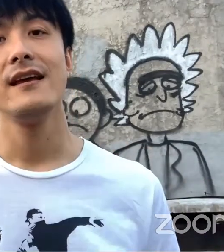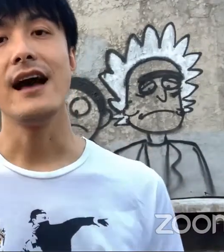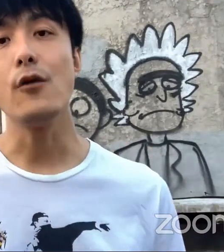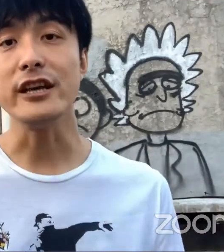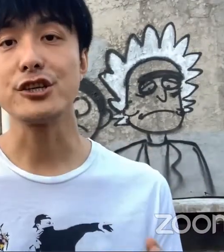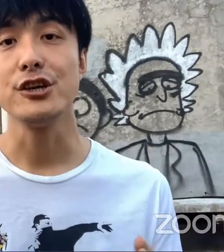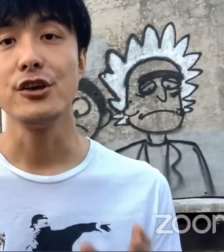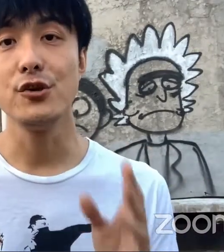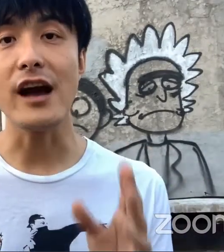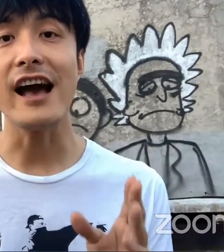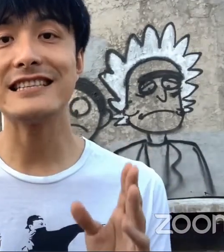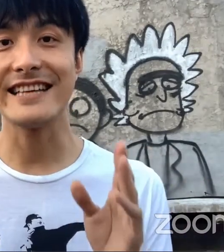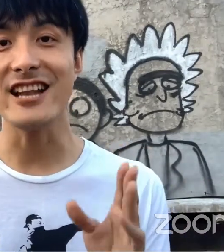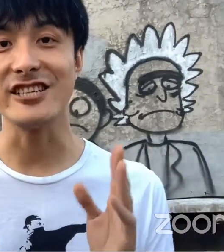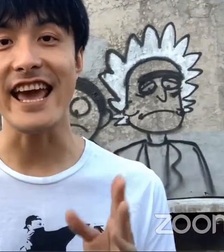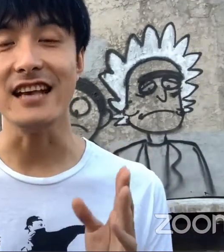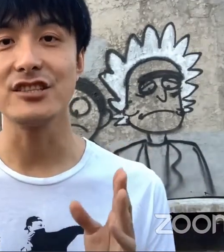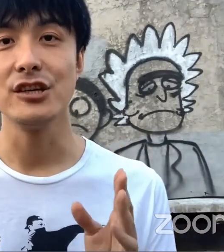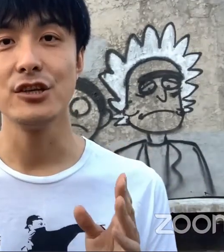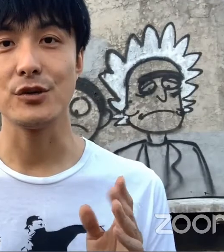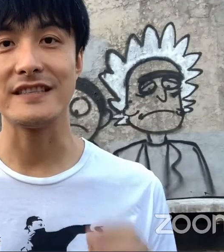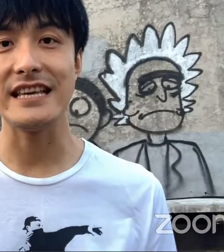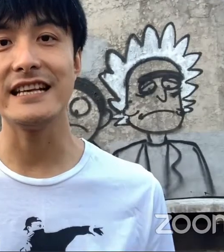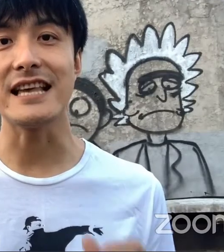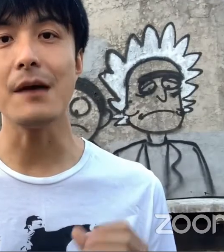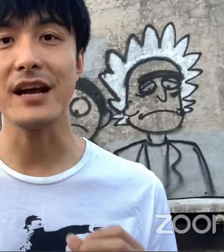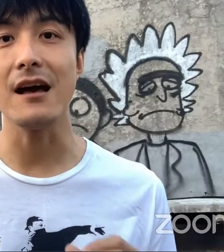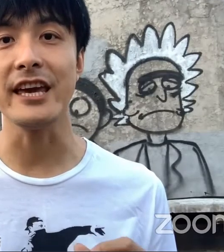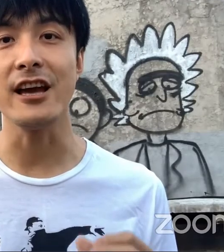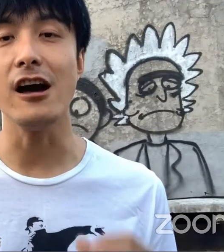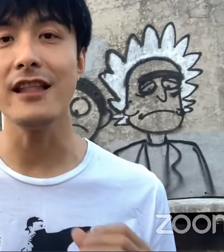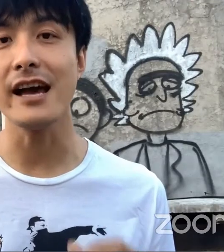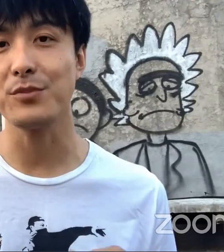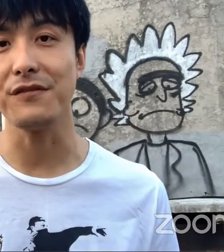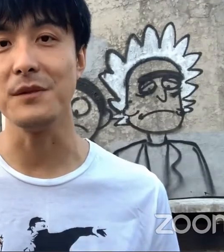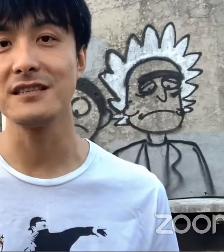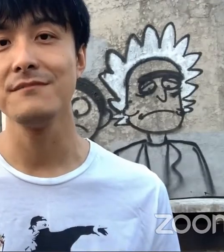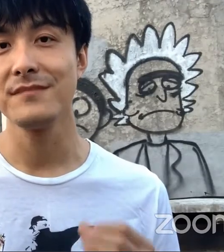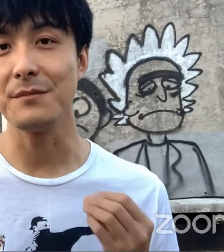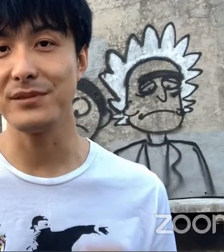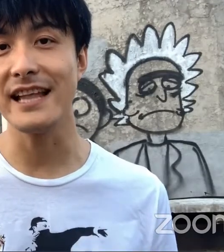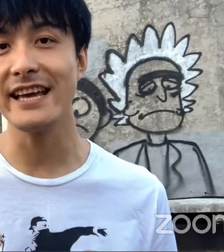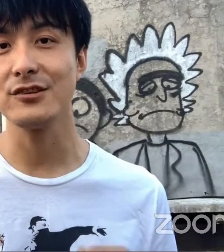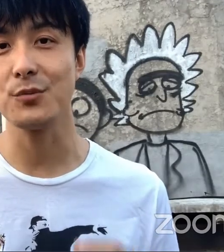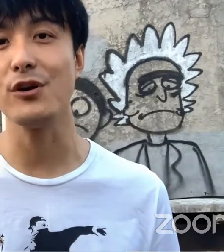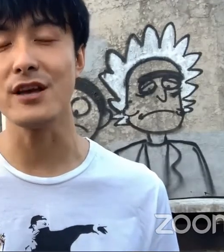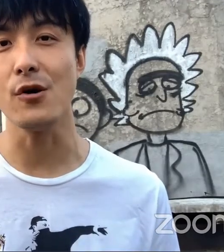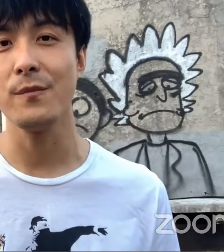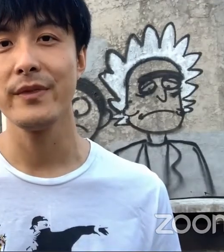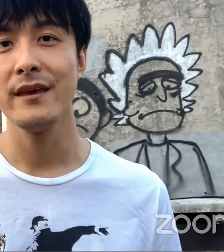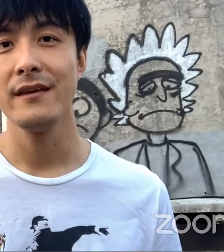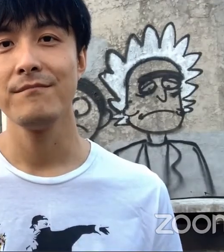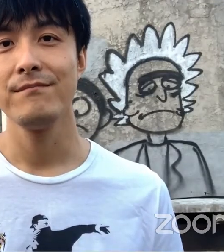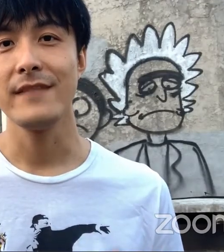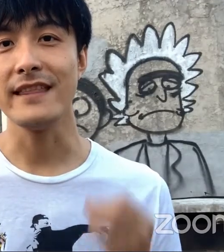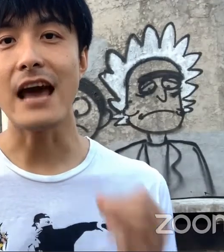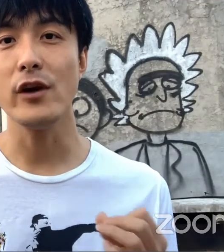I wish you guys get a chance to see this upcoming online performance, The Plague 2.0.